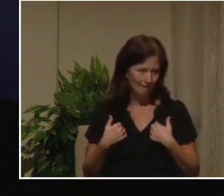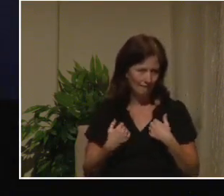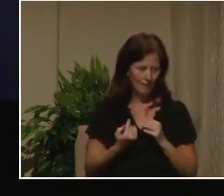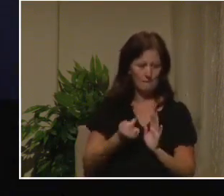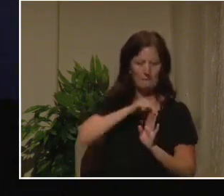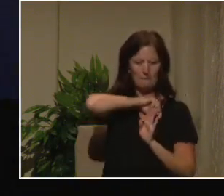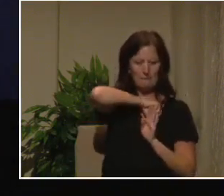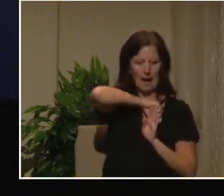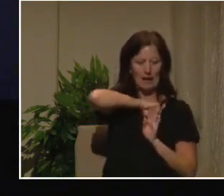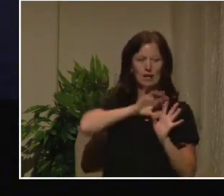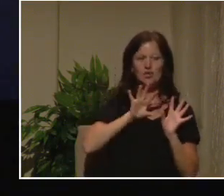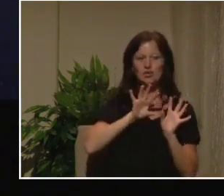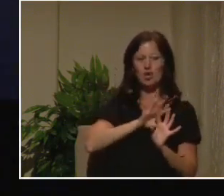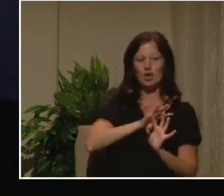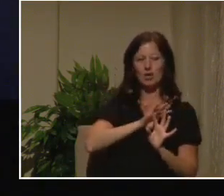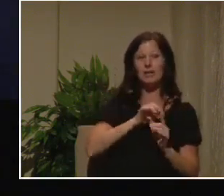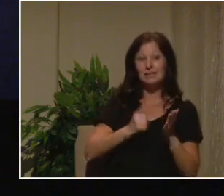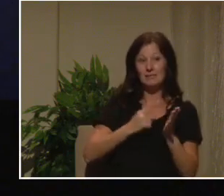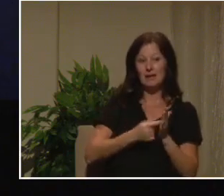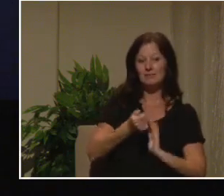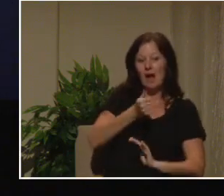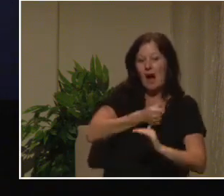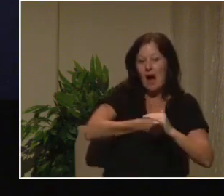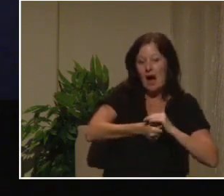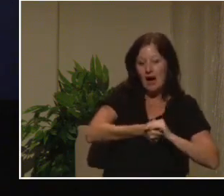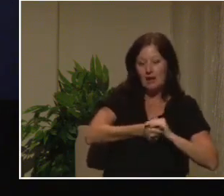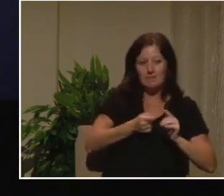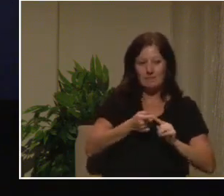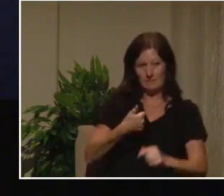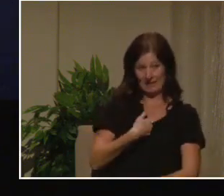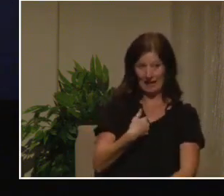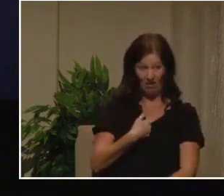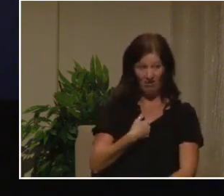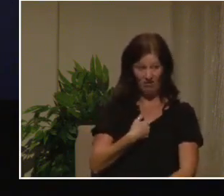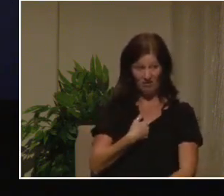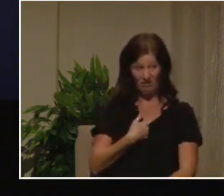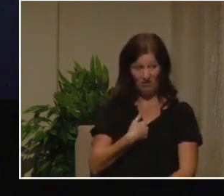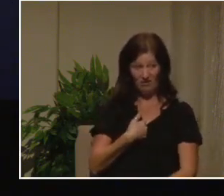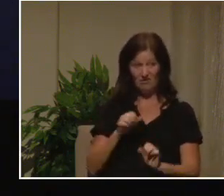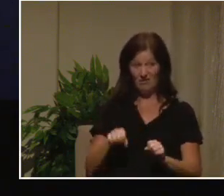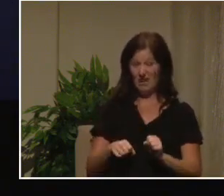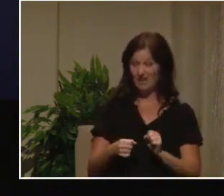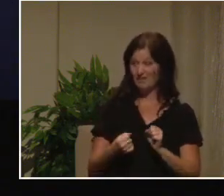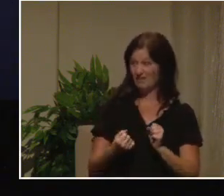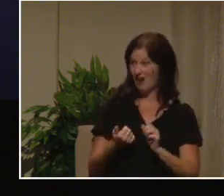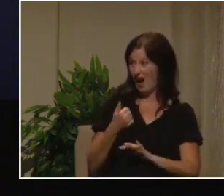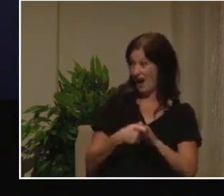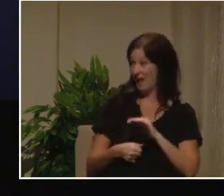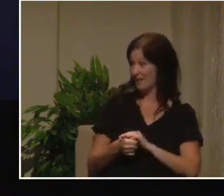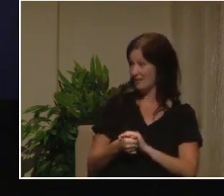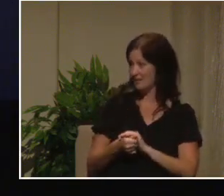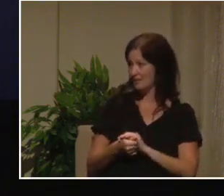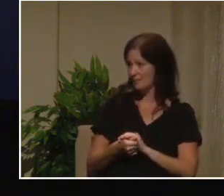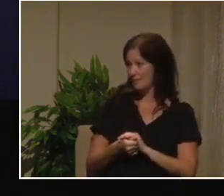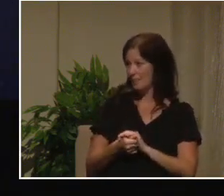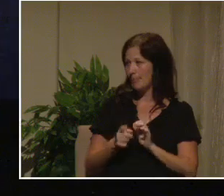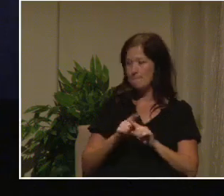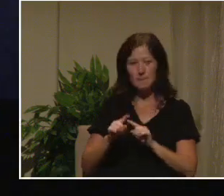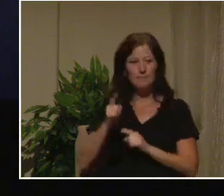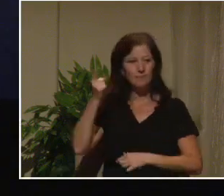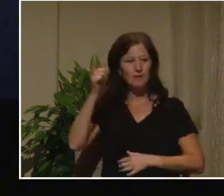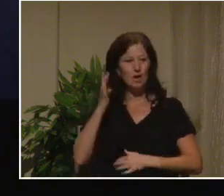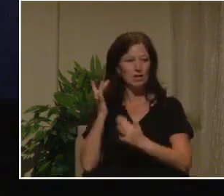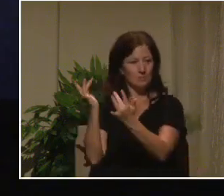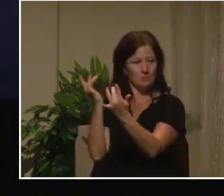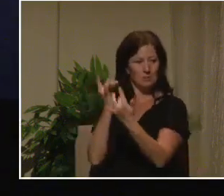And sometimes we do a good job of even hiding it from ourselves. And really, I think in the mercy of God, he lets